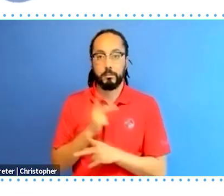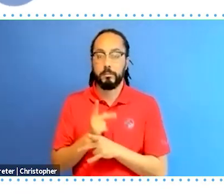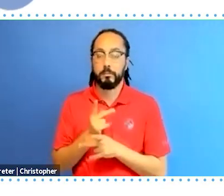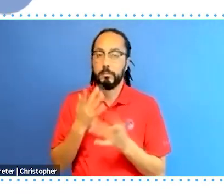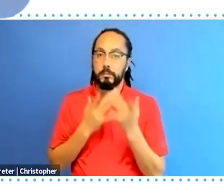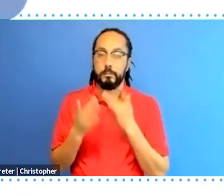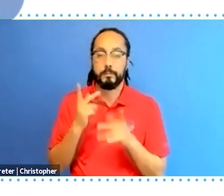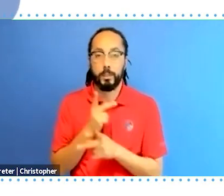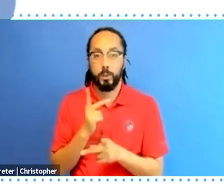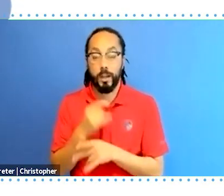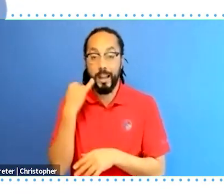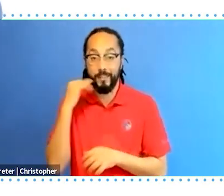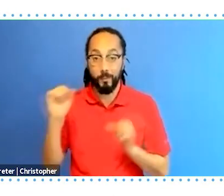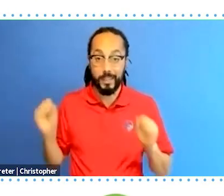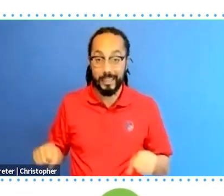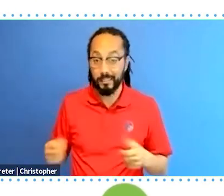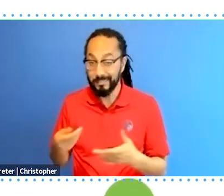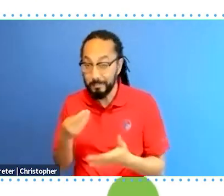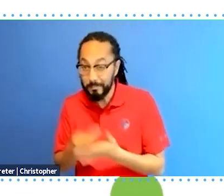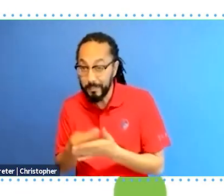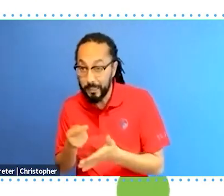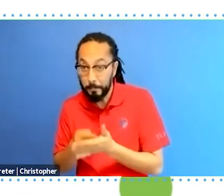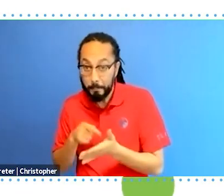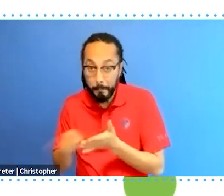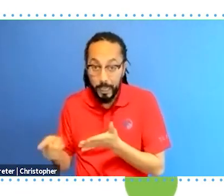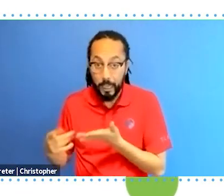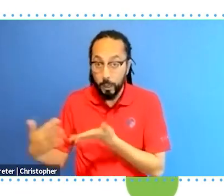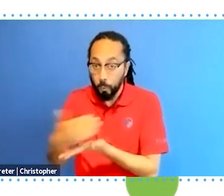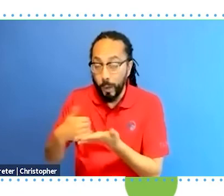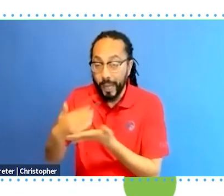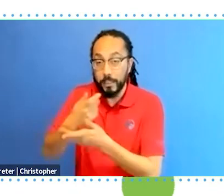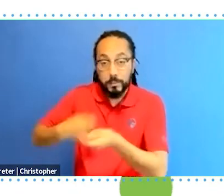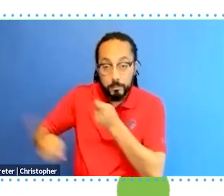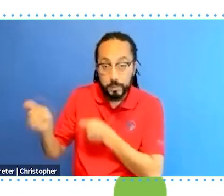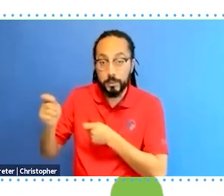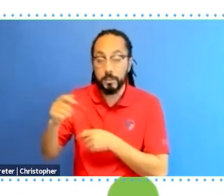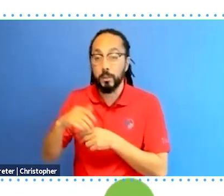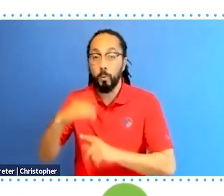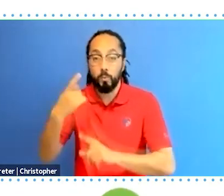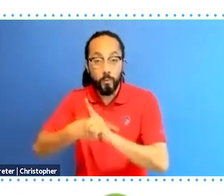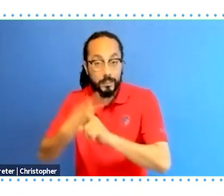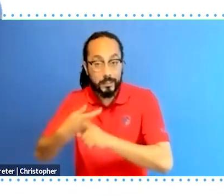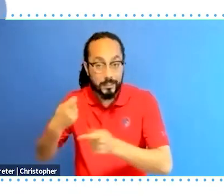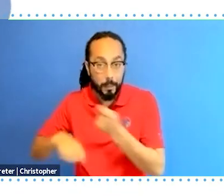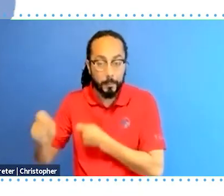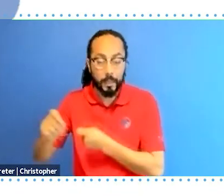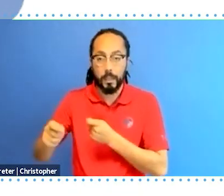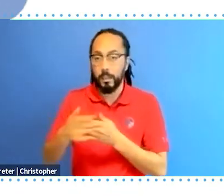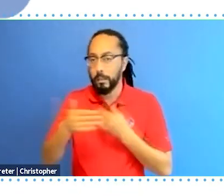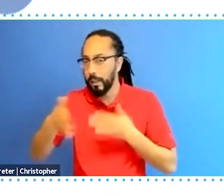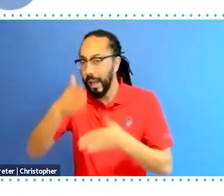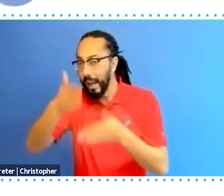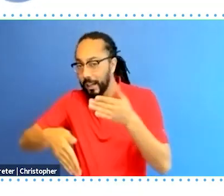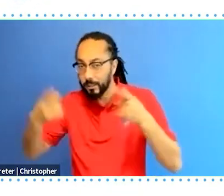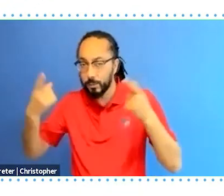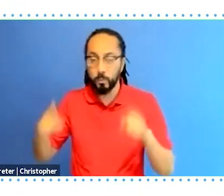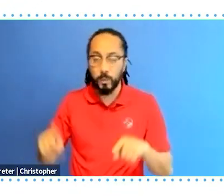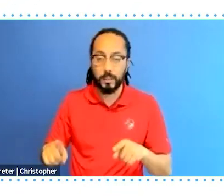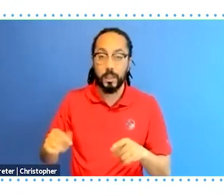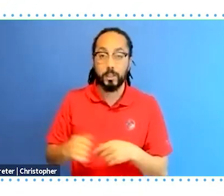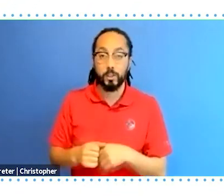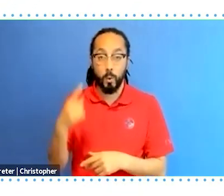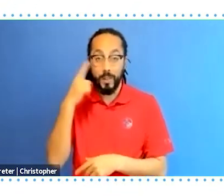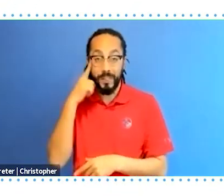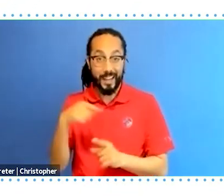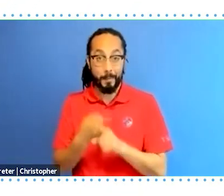could qualify for wage subsidies or rent subsidies or when that would end. And so asking people to think about innovation